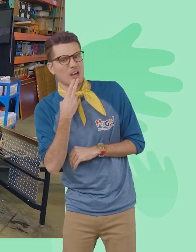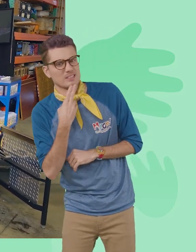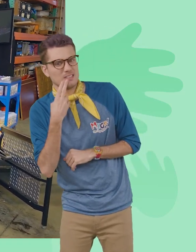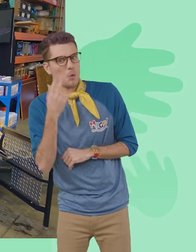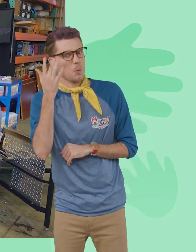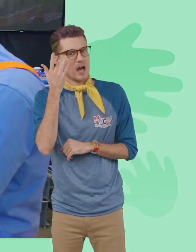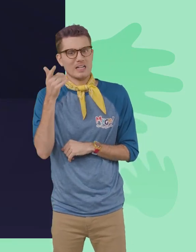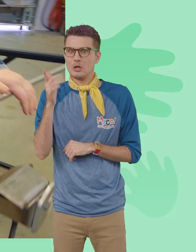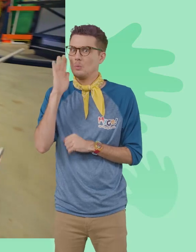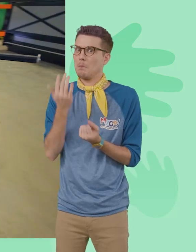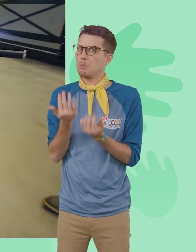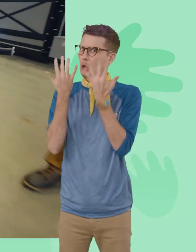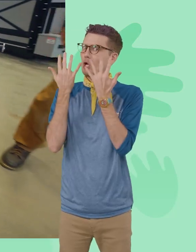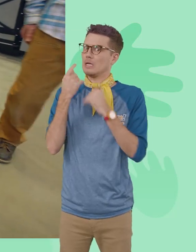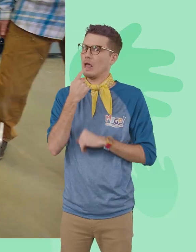Wow.